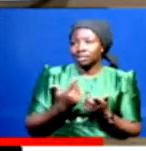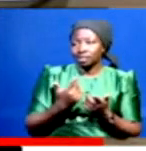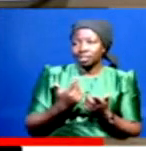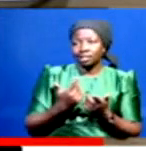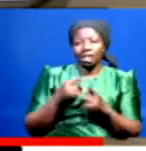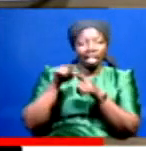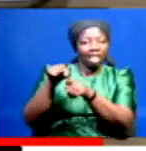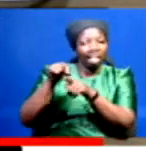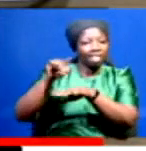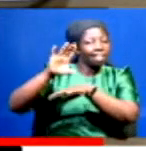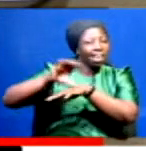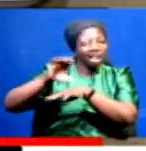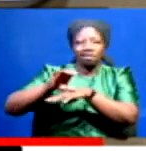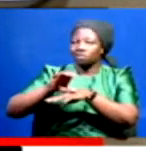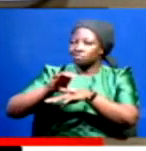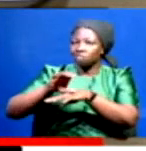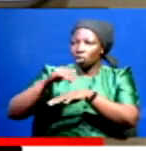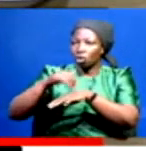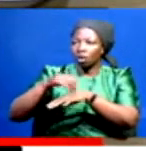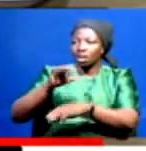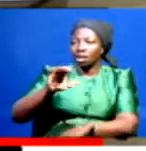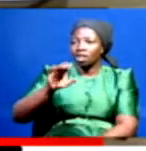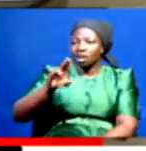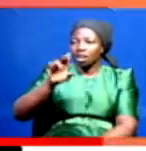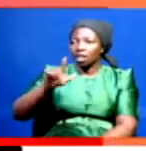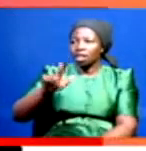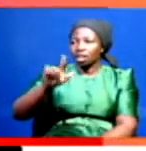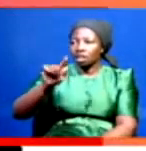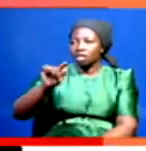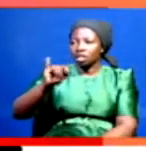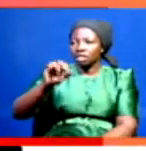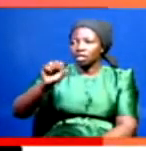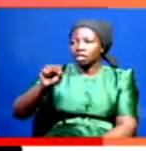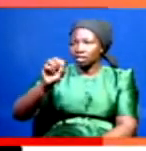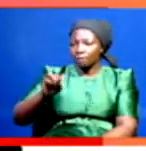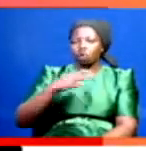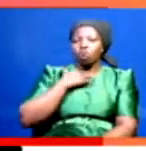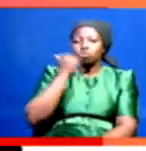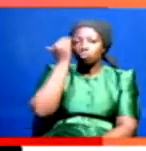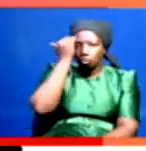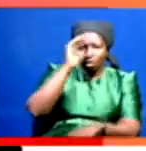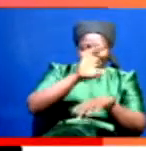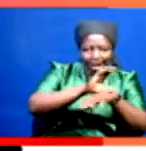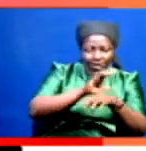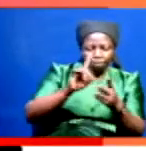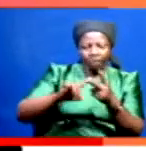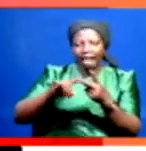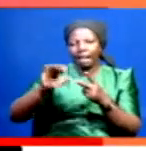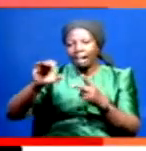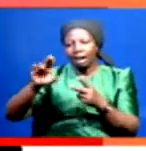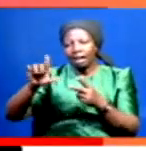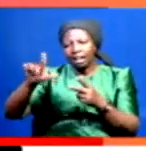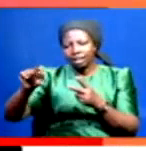of the cultism and cults. And we need to distinguish. Is it the church? Is it the cult? Is it the